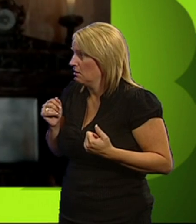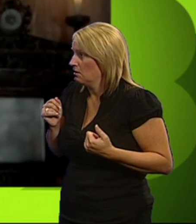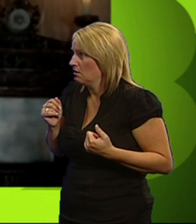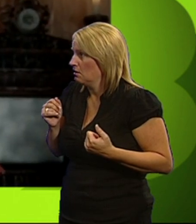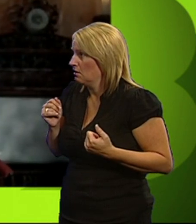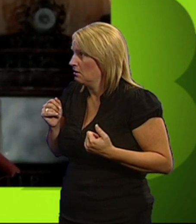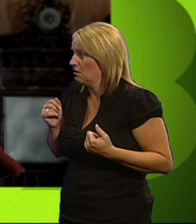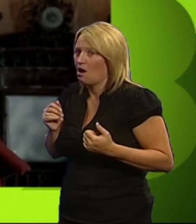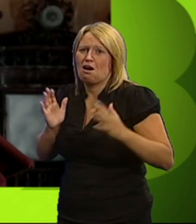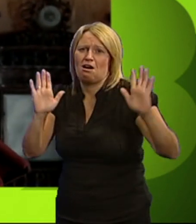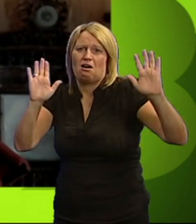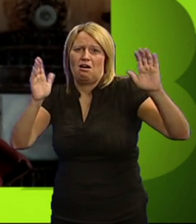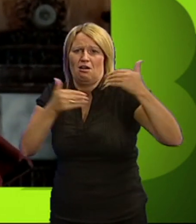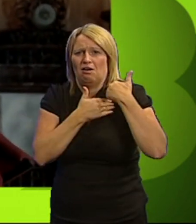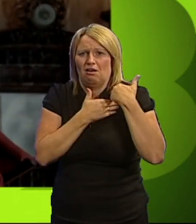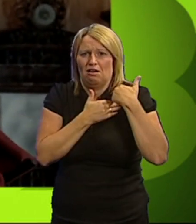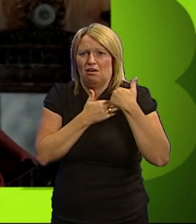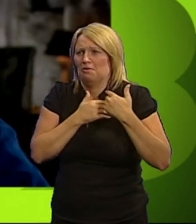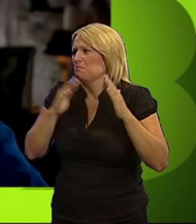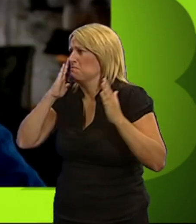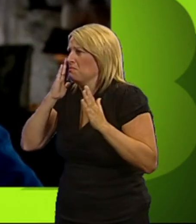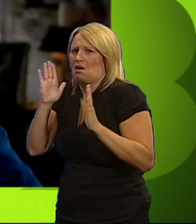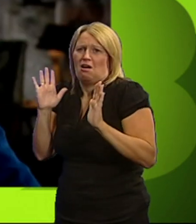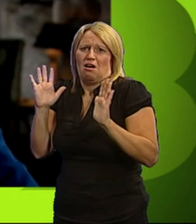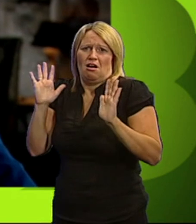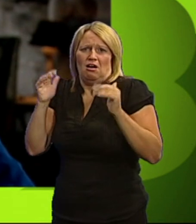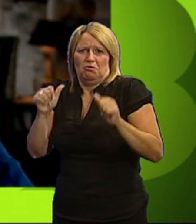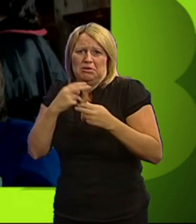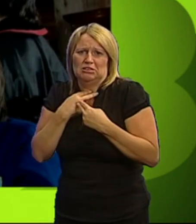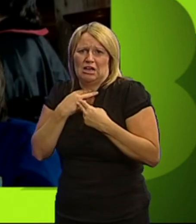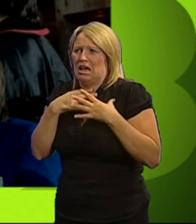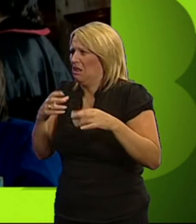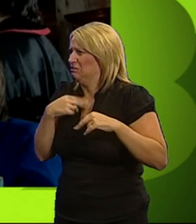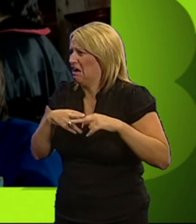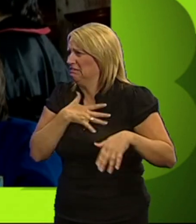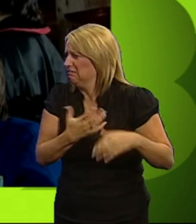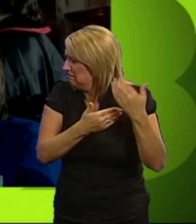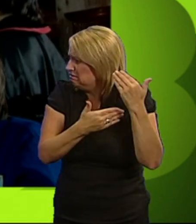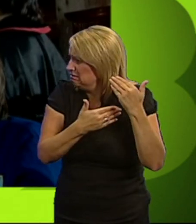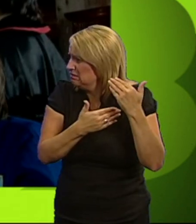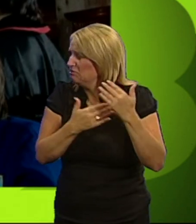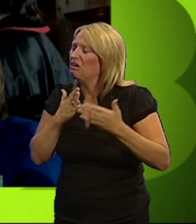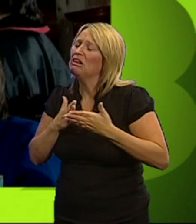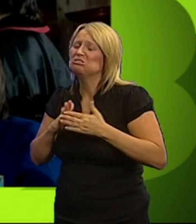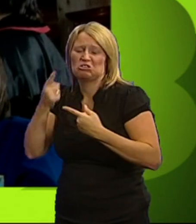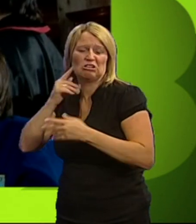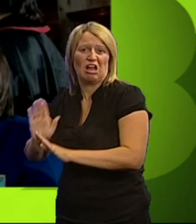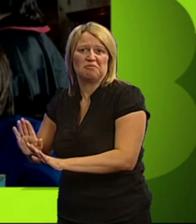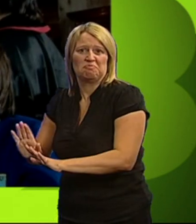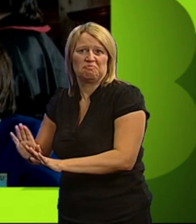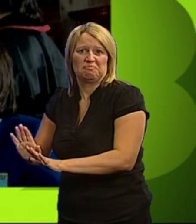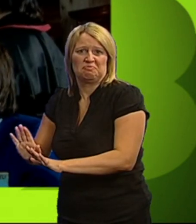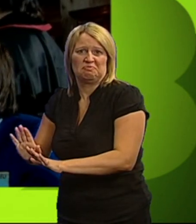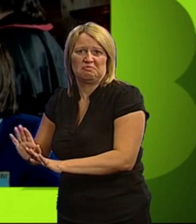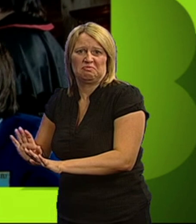Oh, Mum, I've missed you. I hate living with Dad. There, there. Don't cry. No, really, don't.